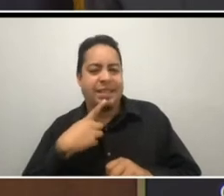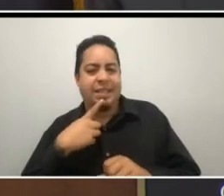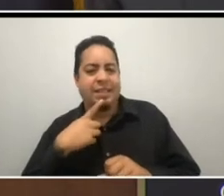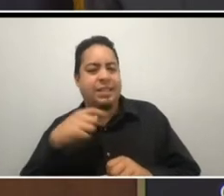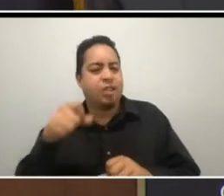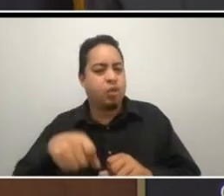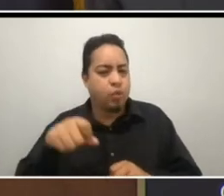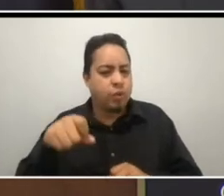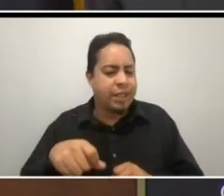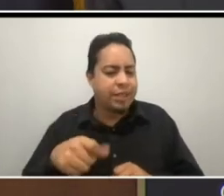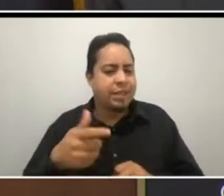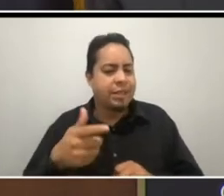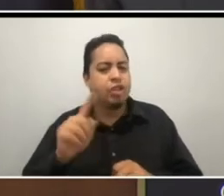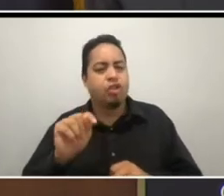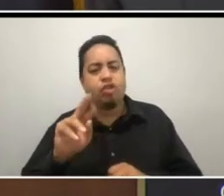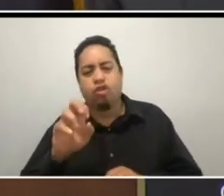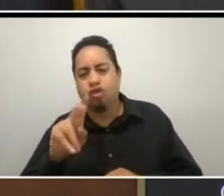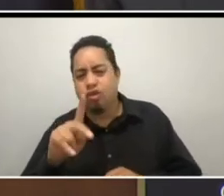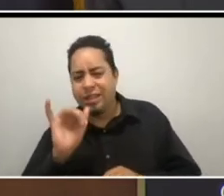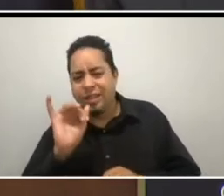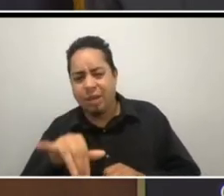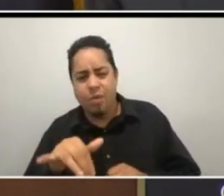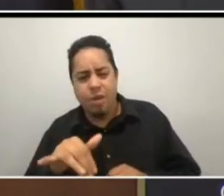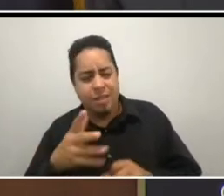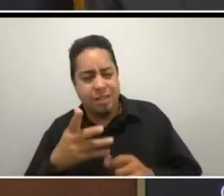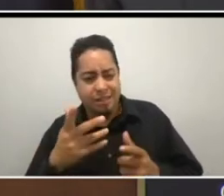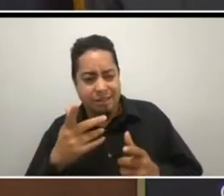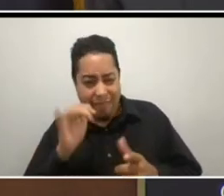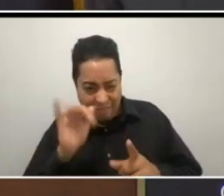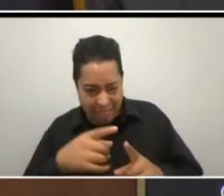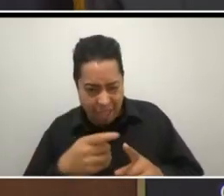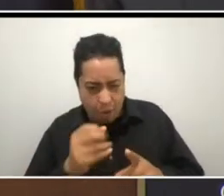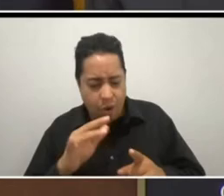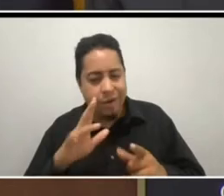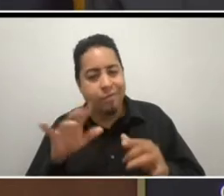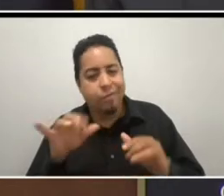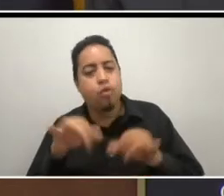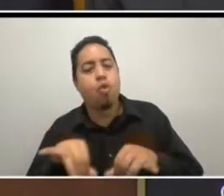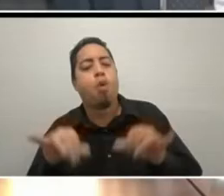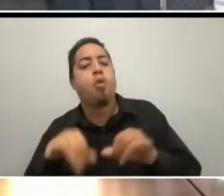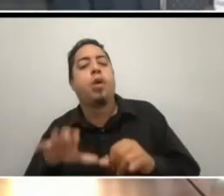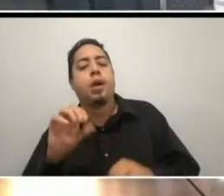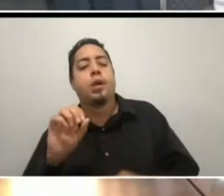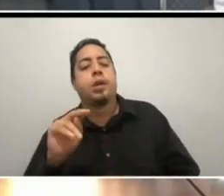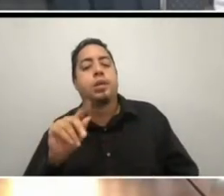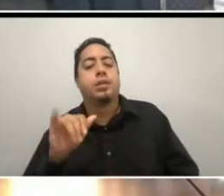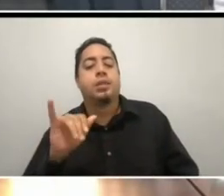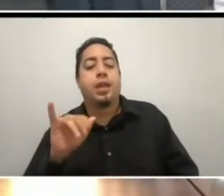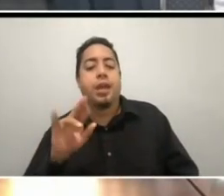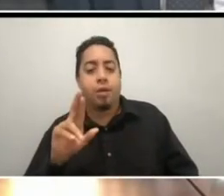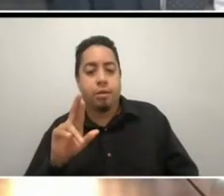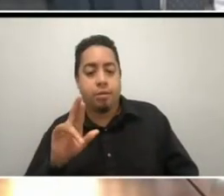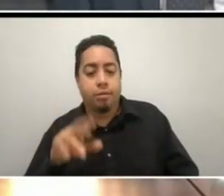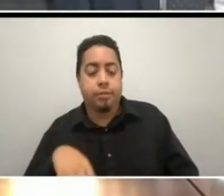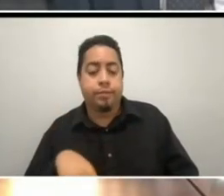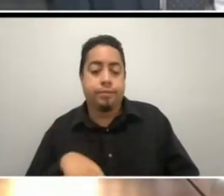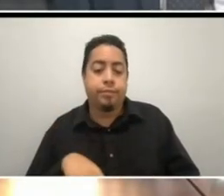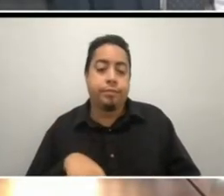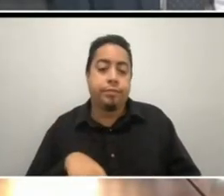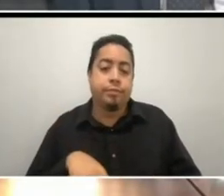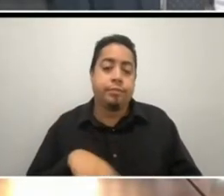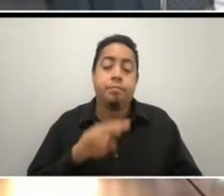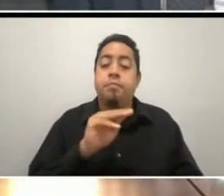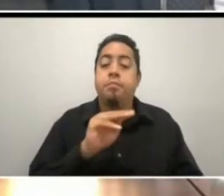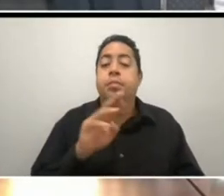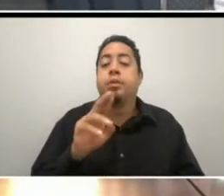videos suitcases or trunks, or were they just the ordinary containers that are used by election workers? They're standard ballot carriers that allow for seals to